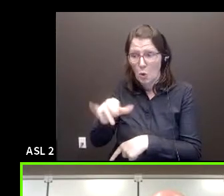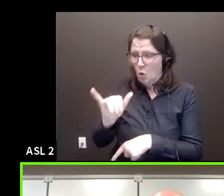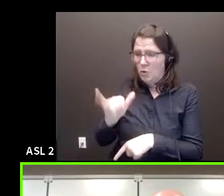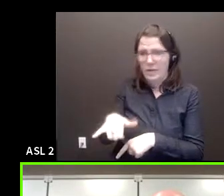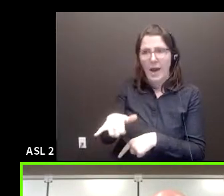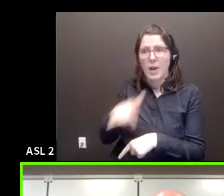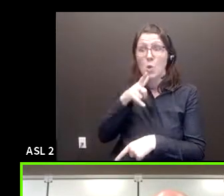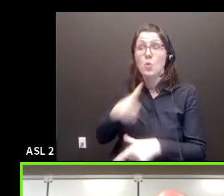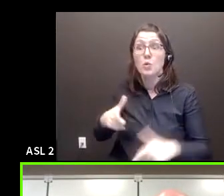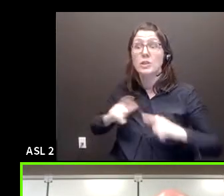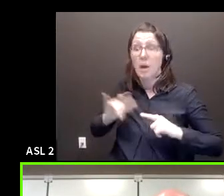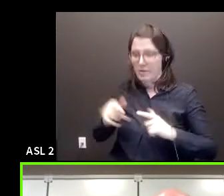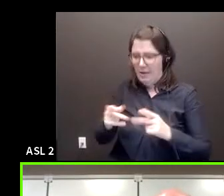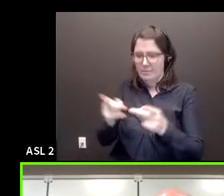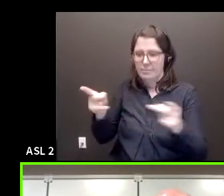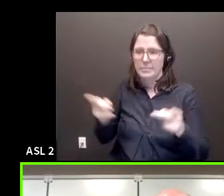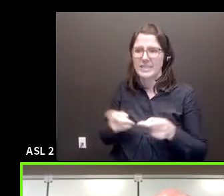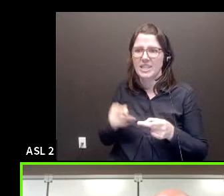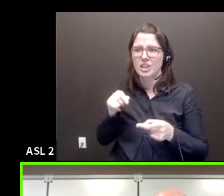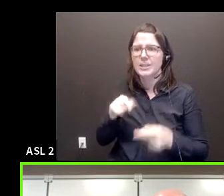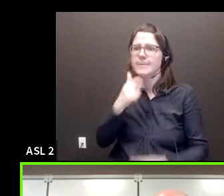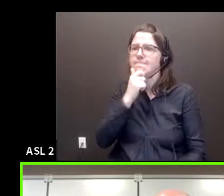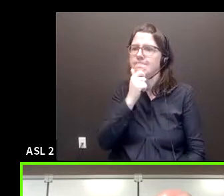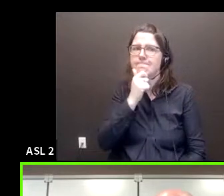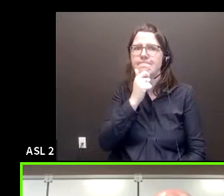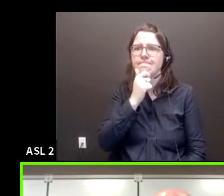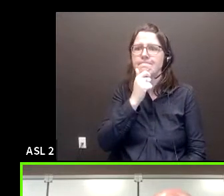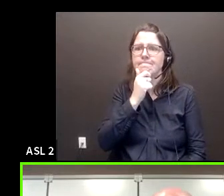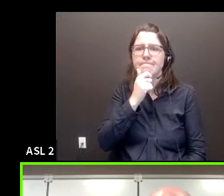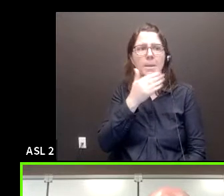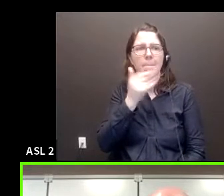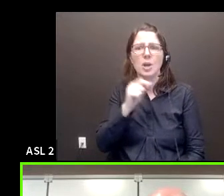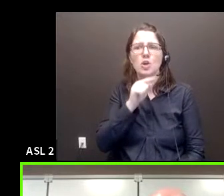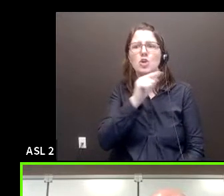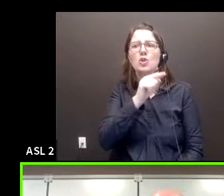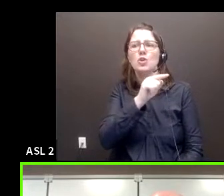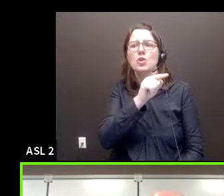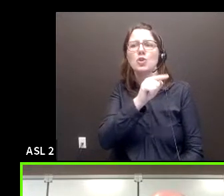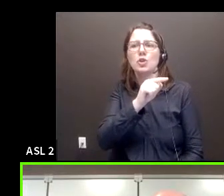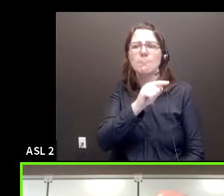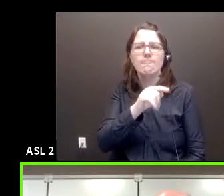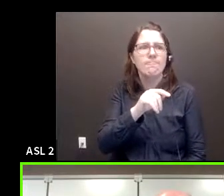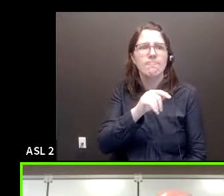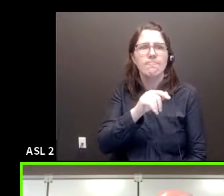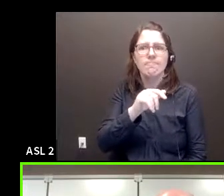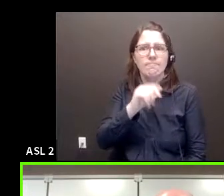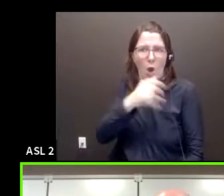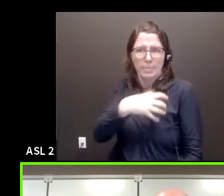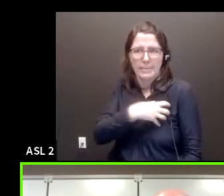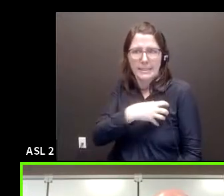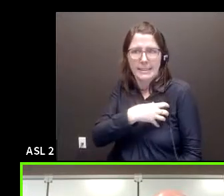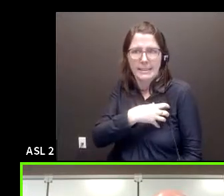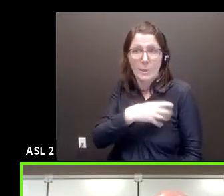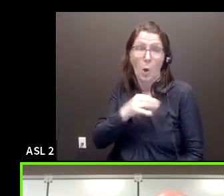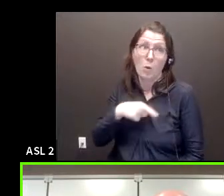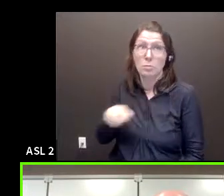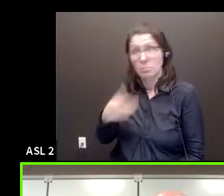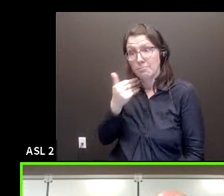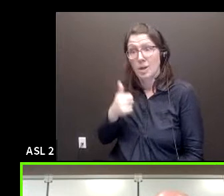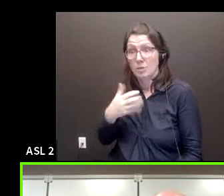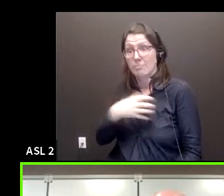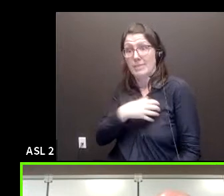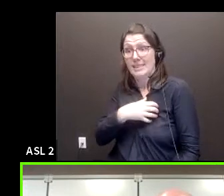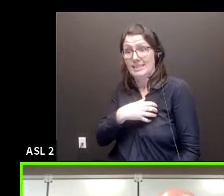is the could the position or work better be done by either a civilian or sworn member so there's a complete evaluation that's done on